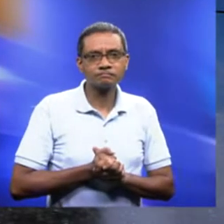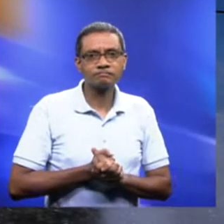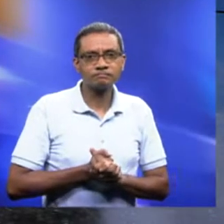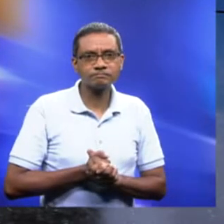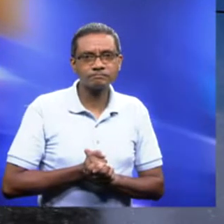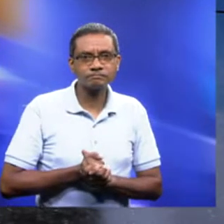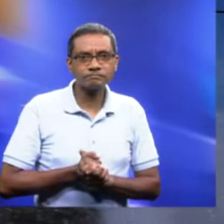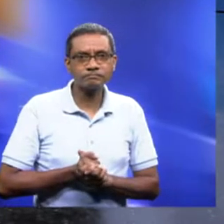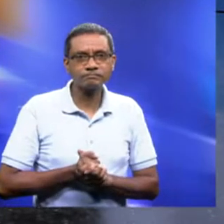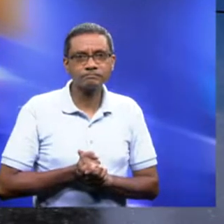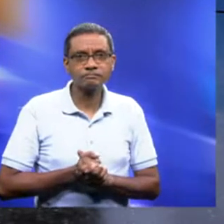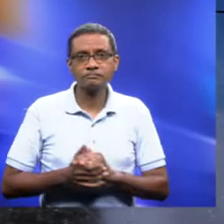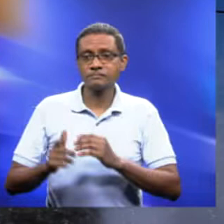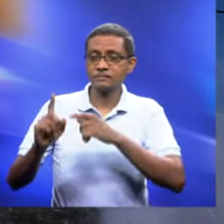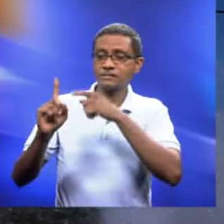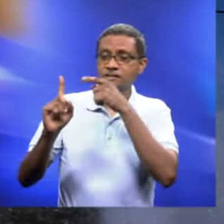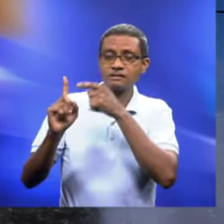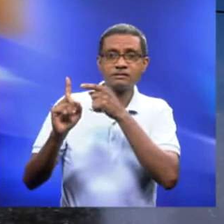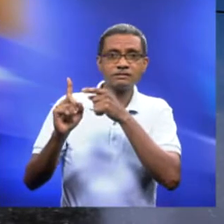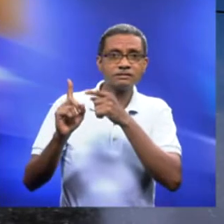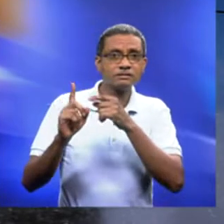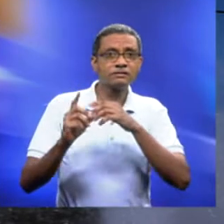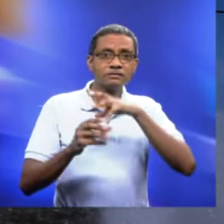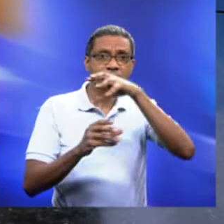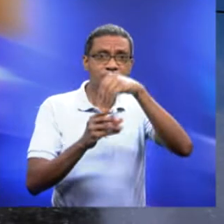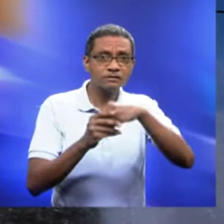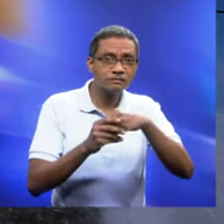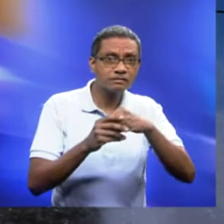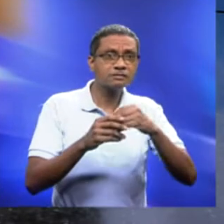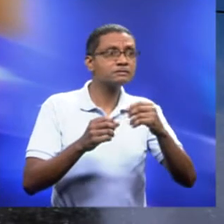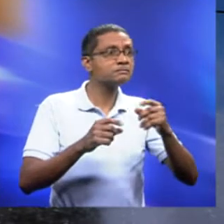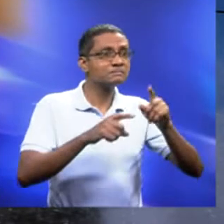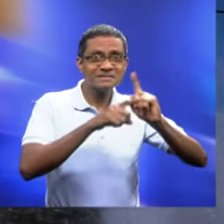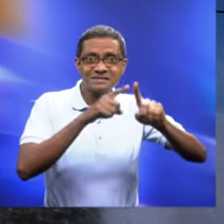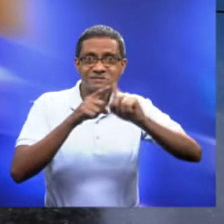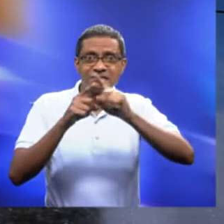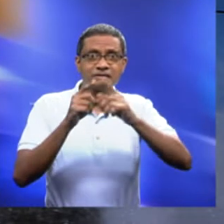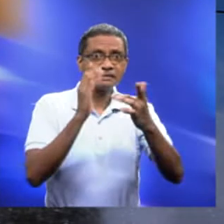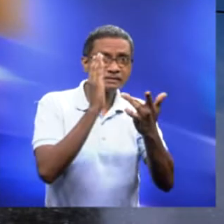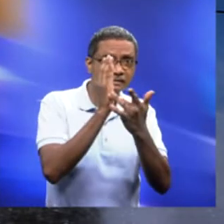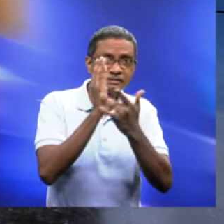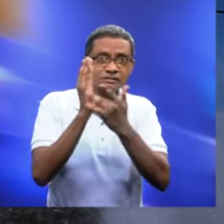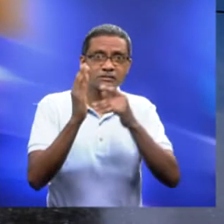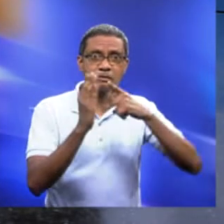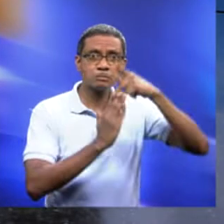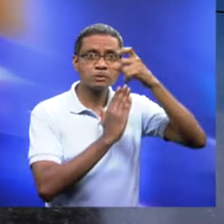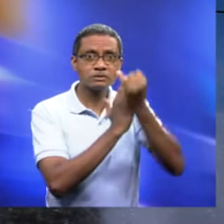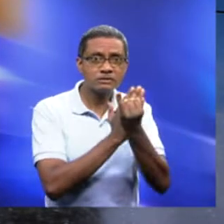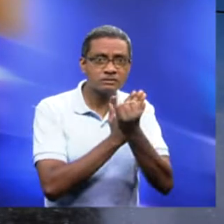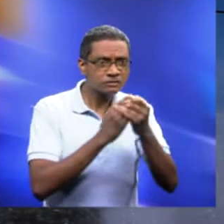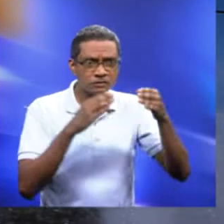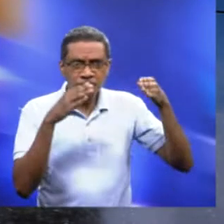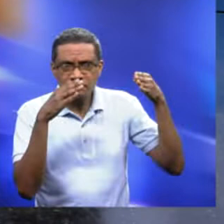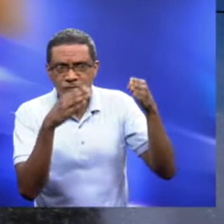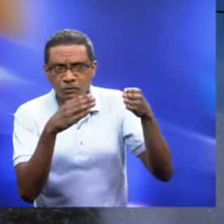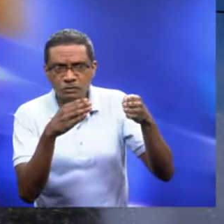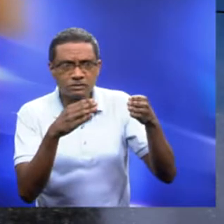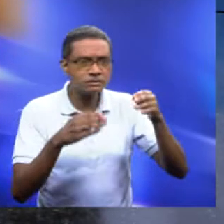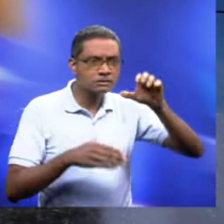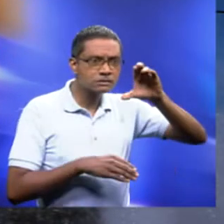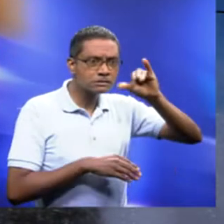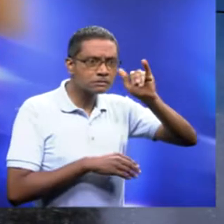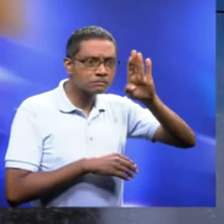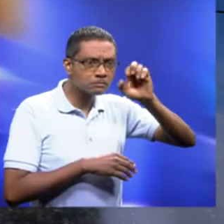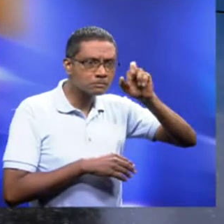ttccert.gov.tt. He's involved in a number of national digital transformation projects focusing on the cybersecurity elements of these projects and